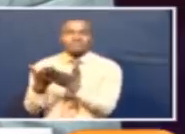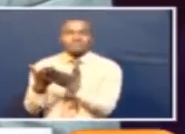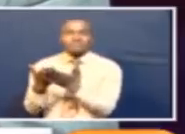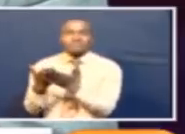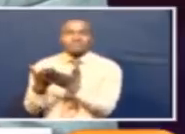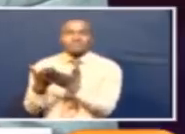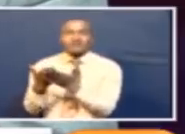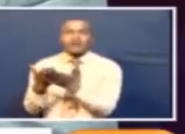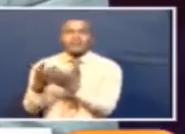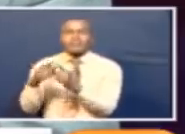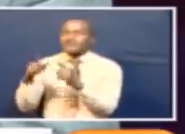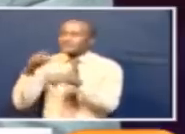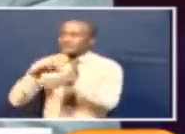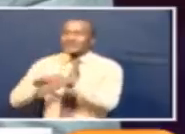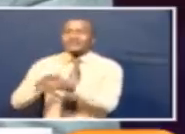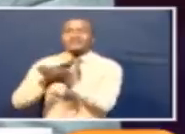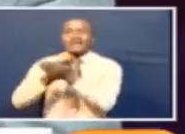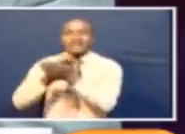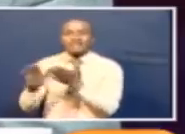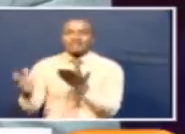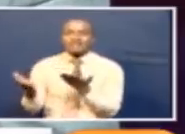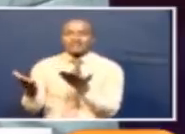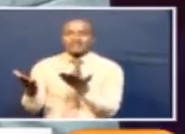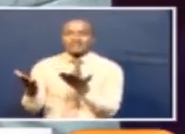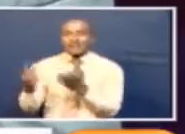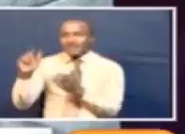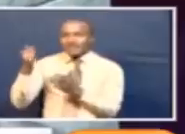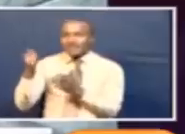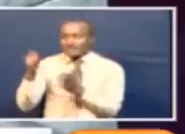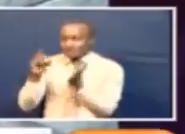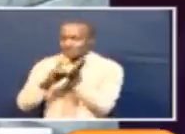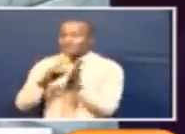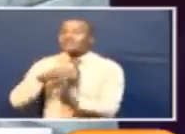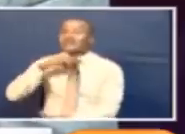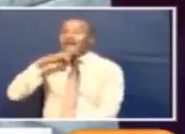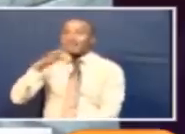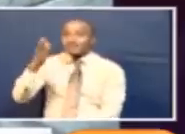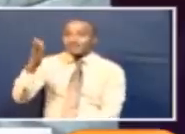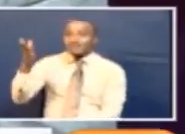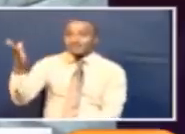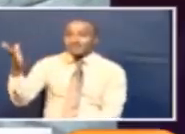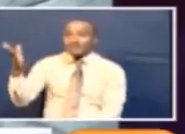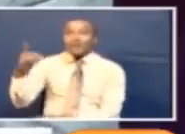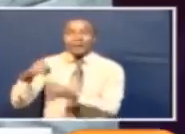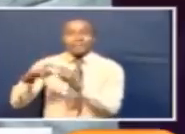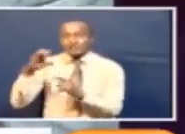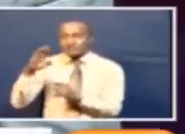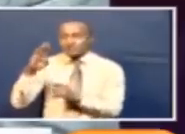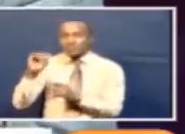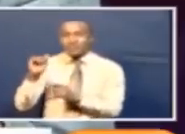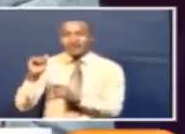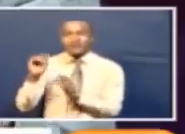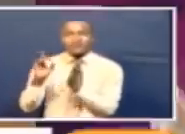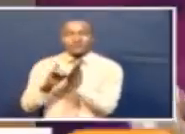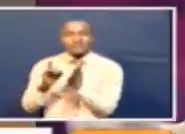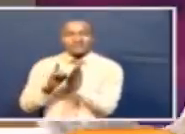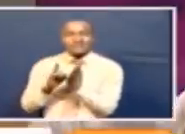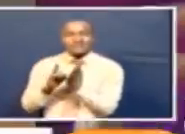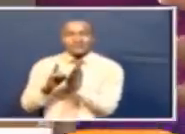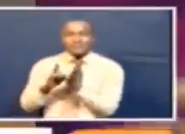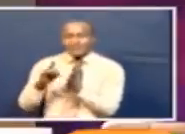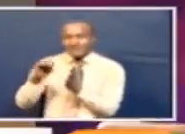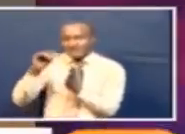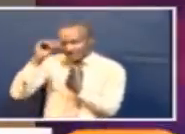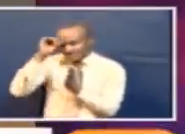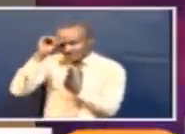been coming. But has not been coming. Okay. So the Kenyan doctors get killed, but then the Cuban doctor, you know, it's as if the government treats